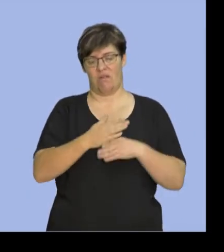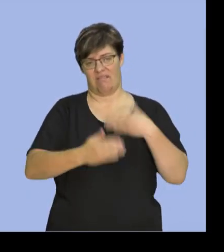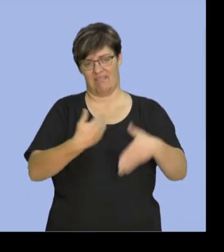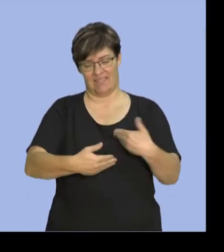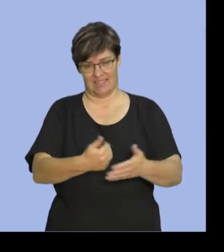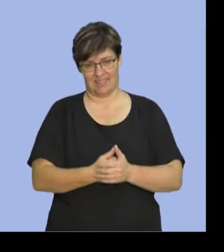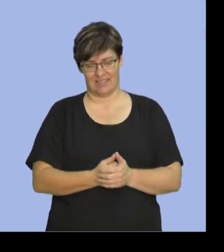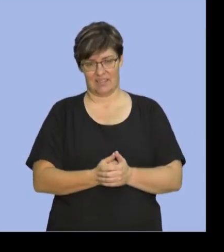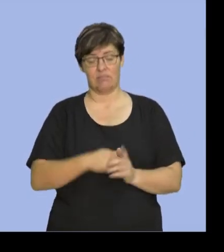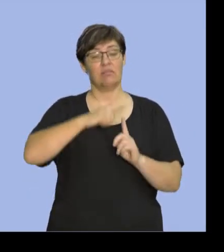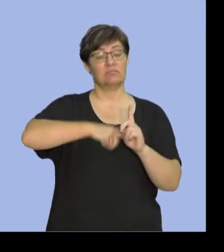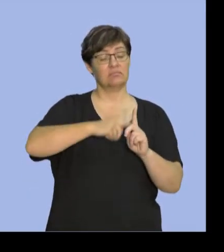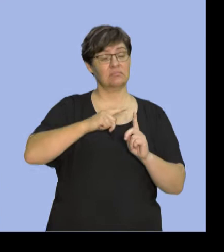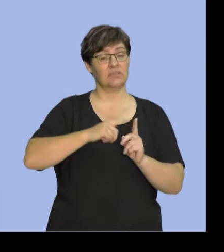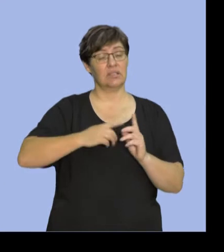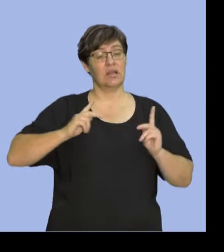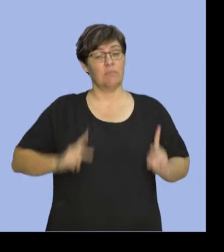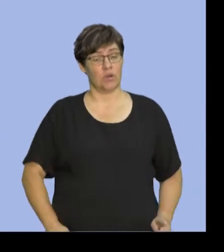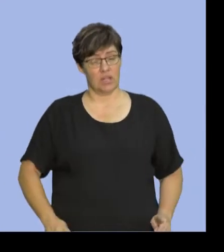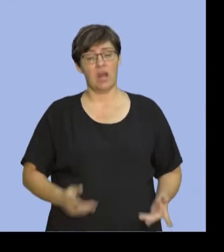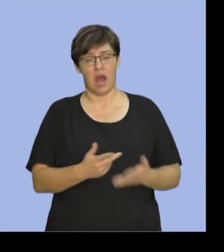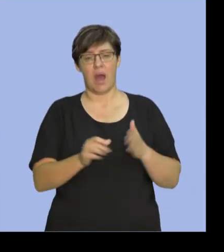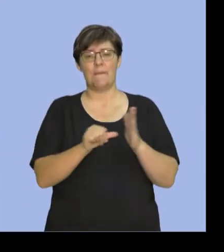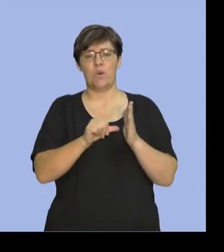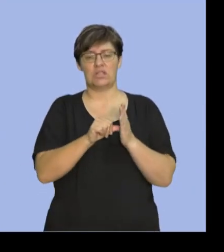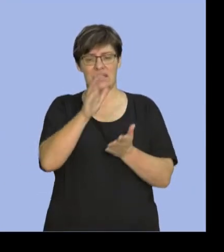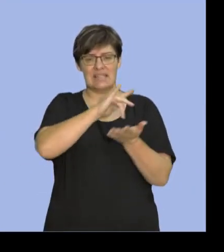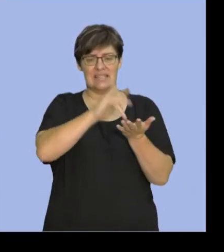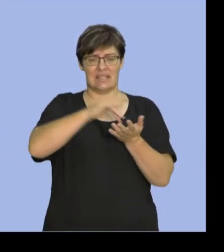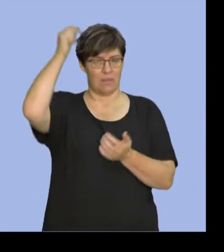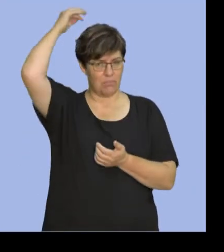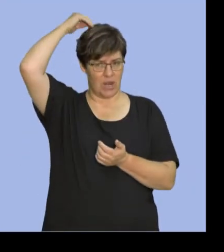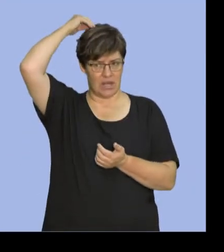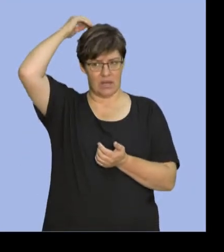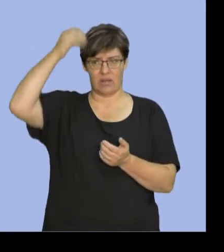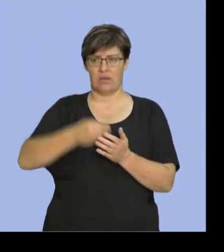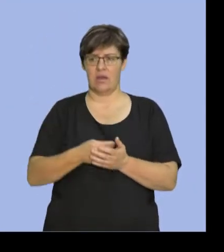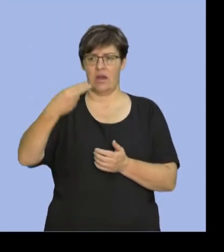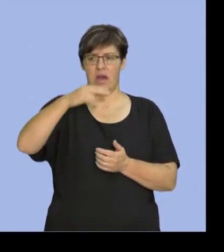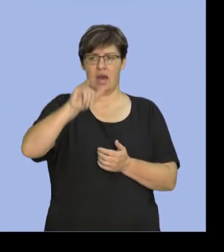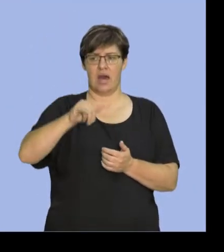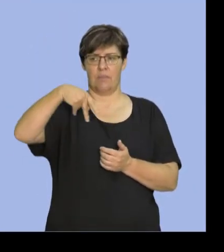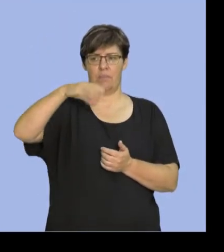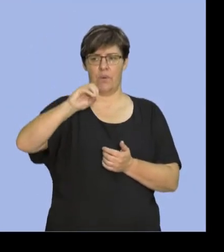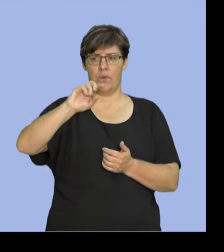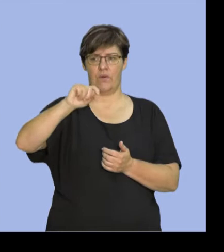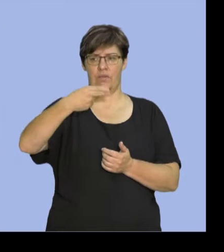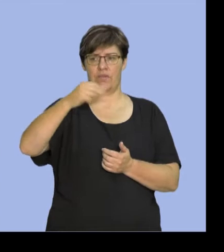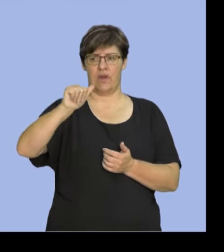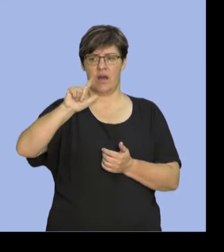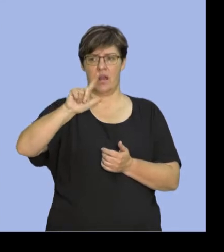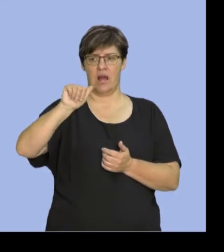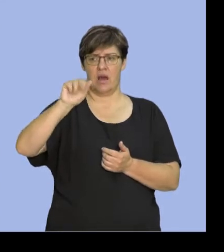is regulated by an important center in the brain called the hypothalamus. And